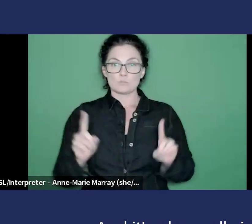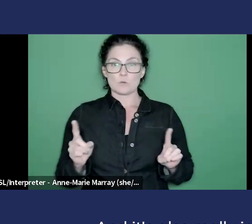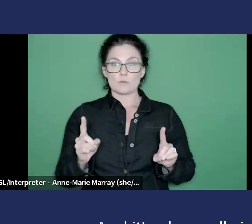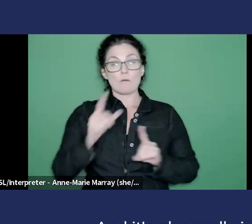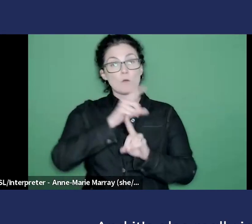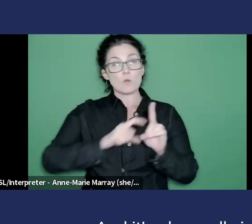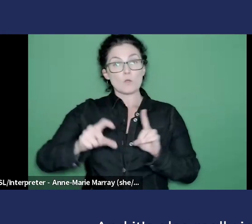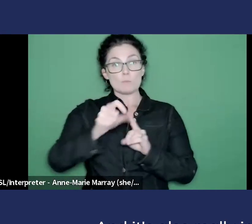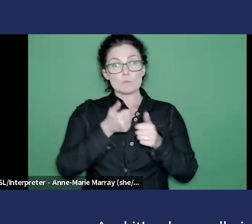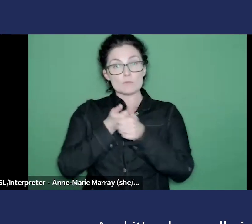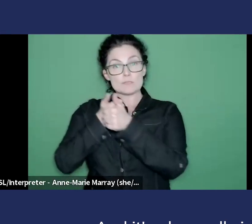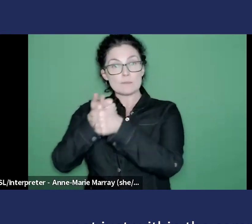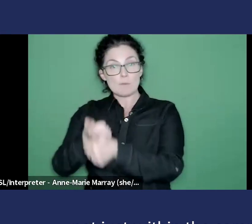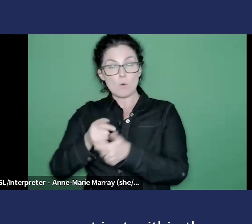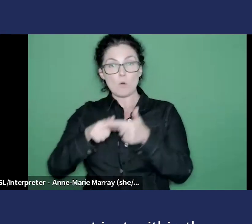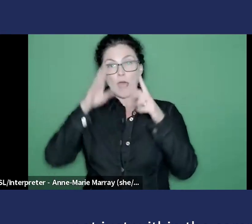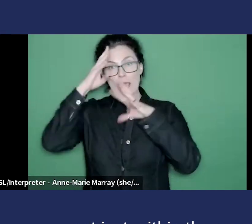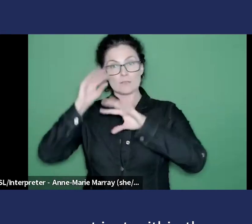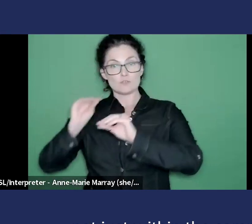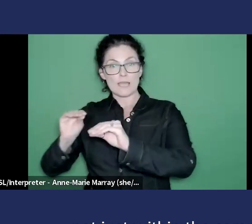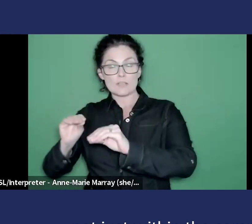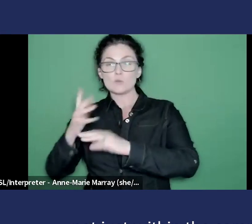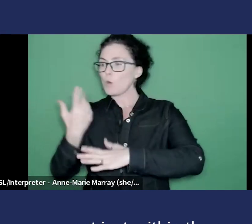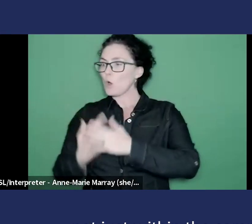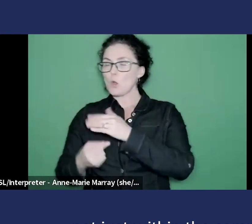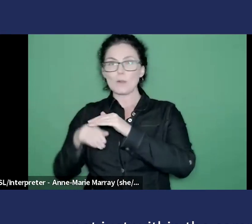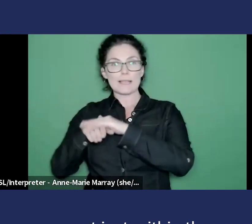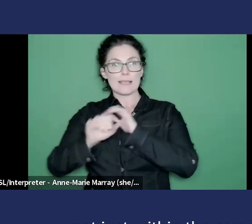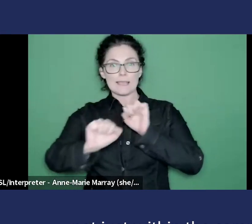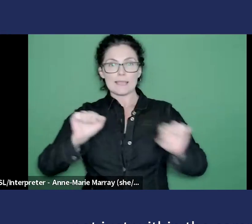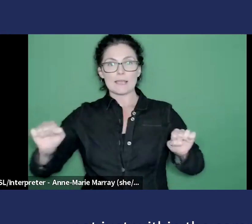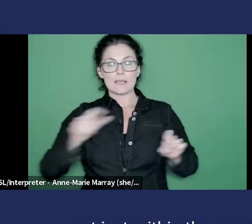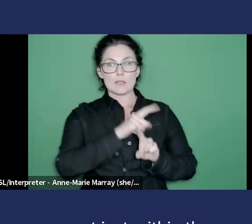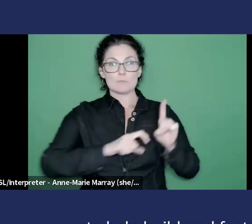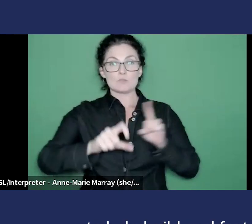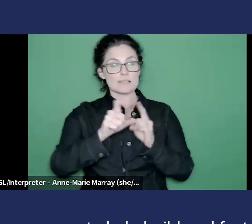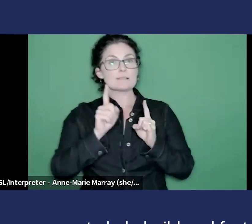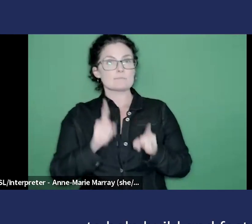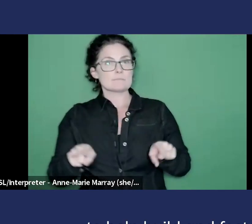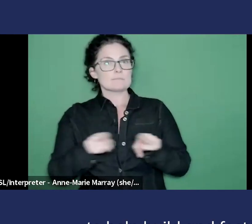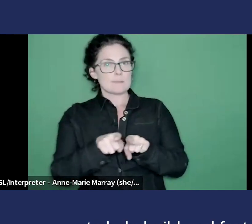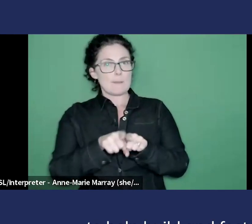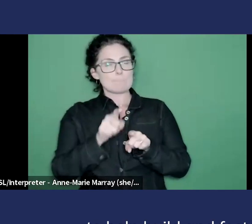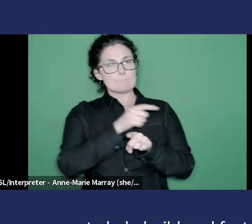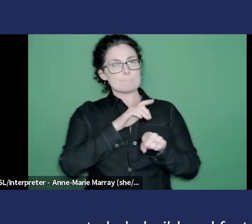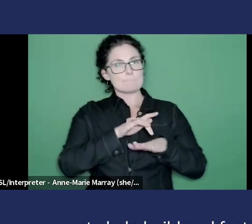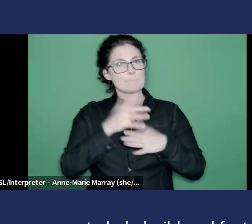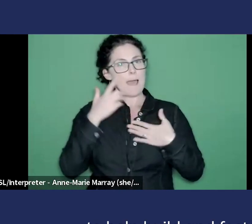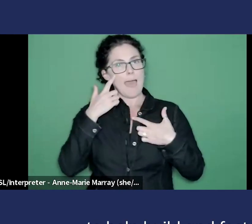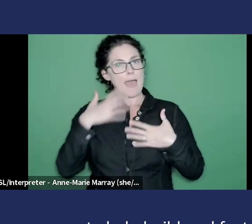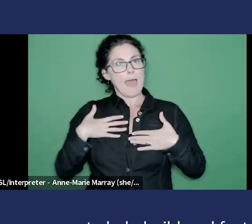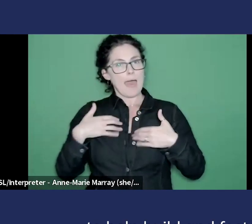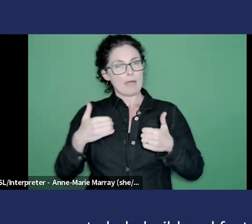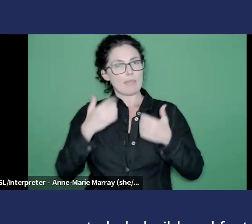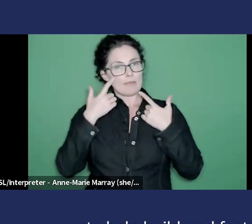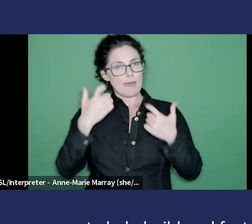community support and education that comes not just within the community, but also from healthcare professionals to help build and foster the trust